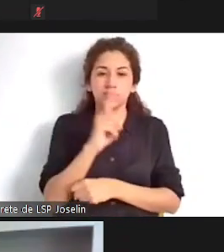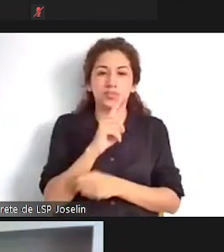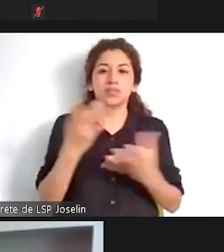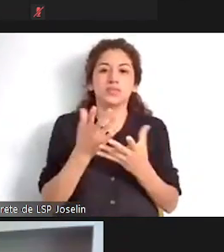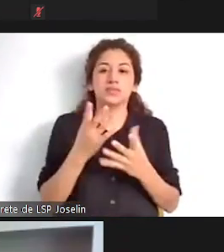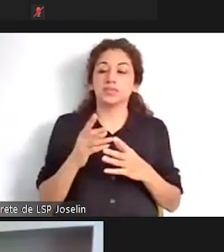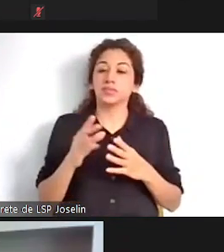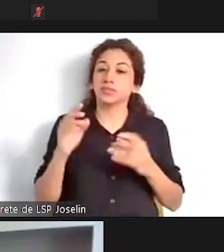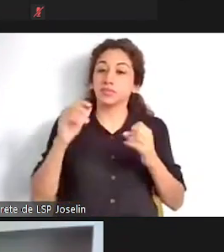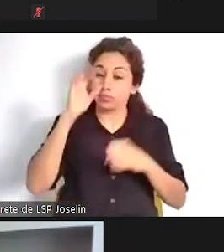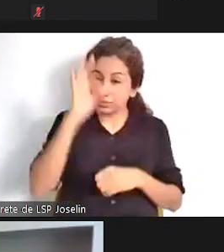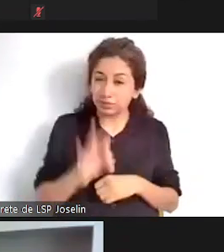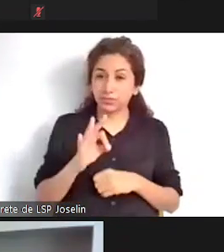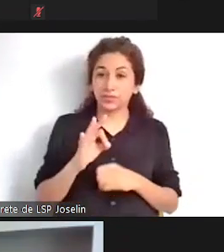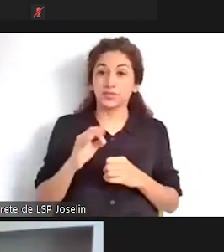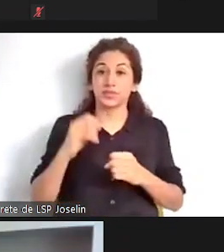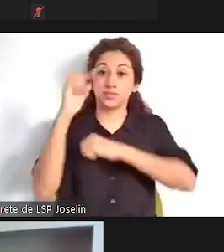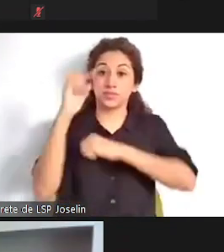is